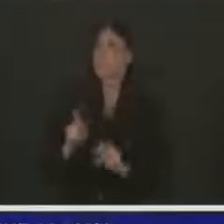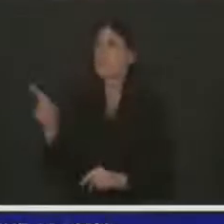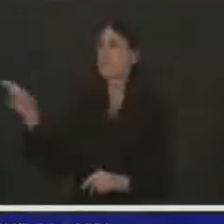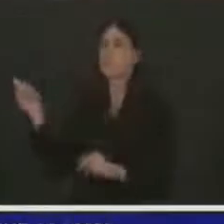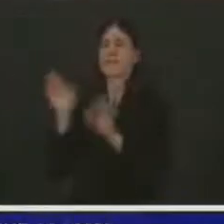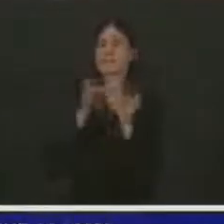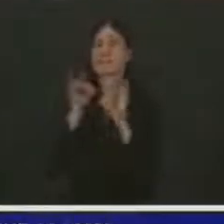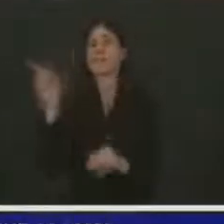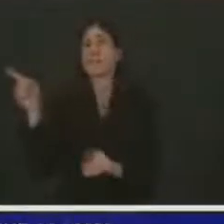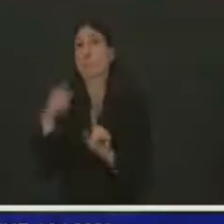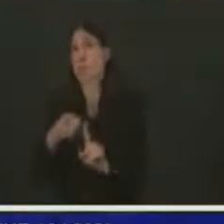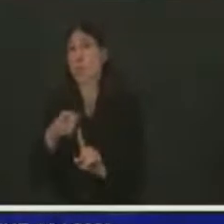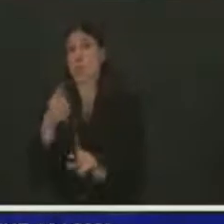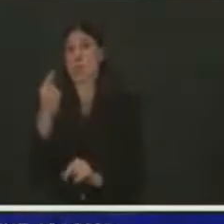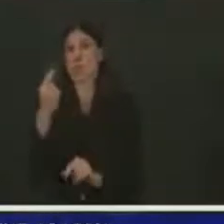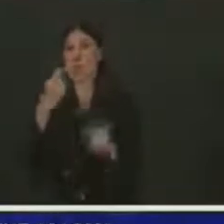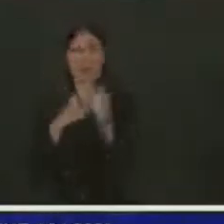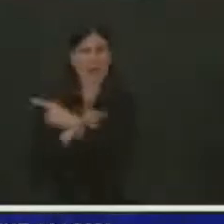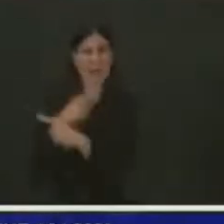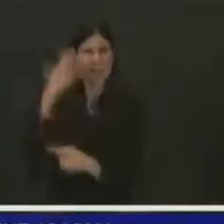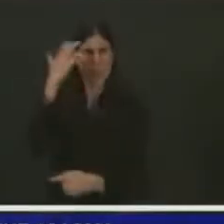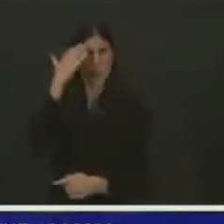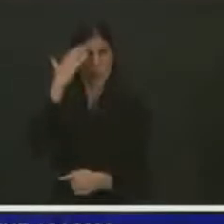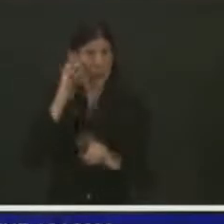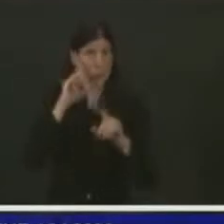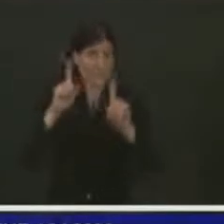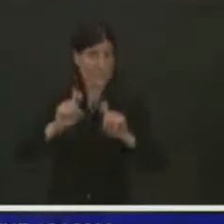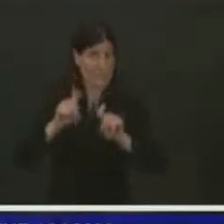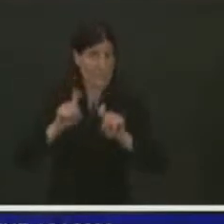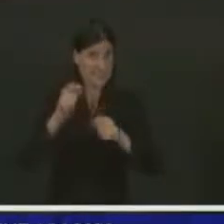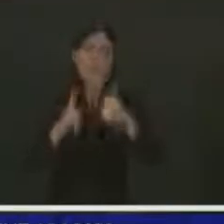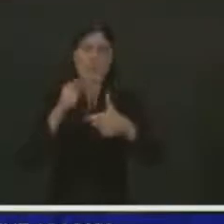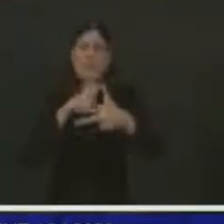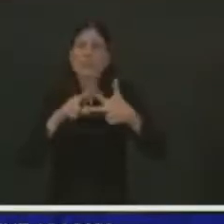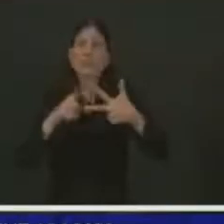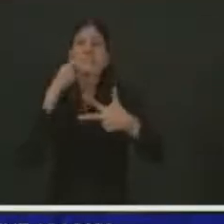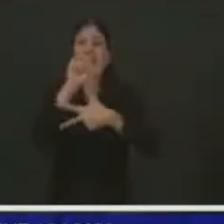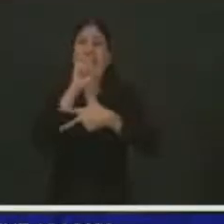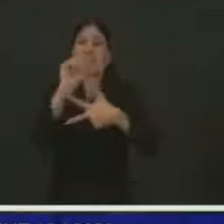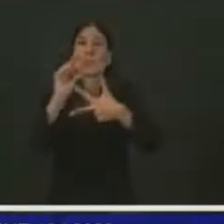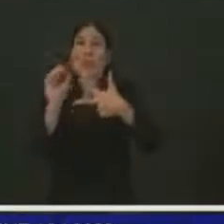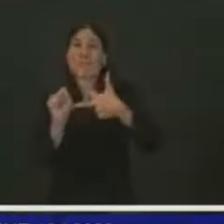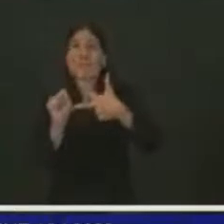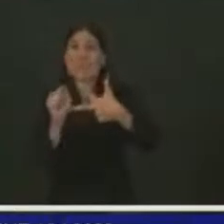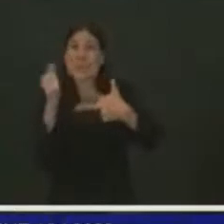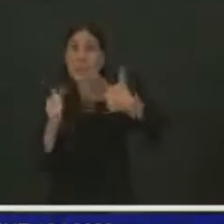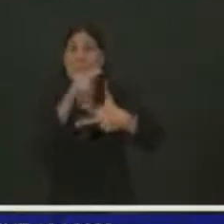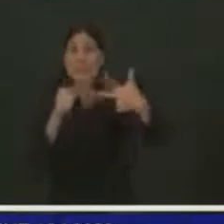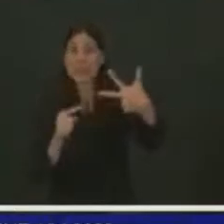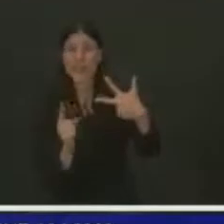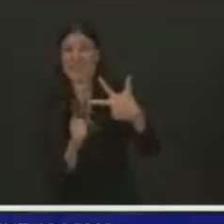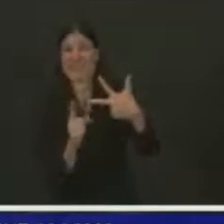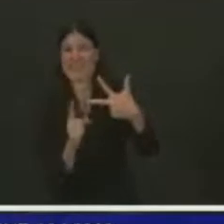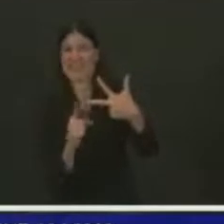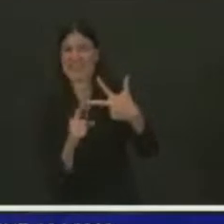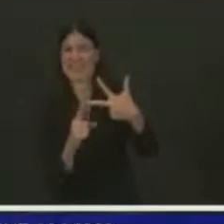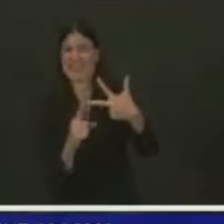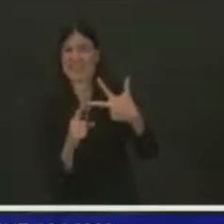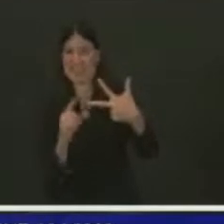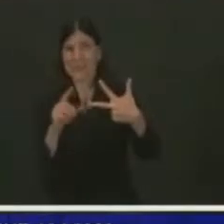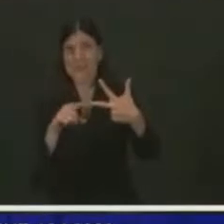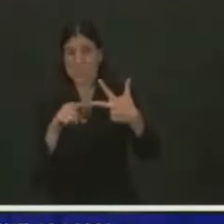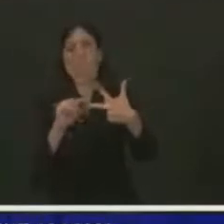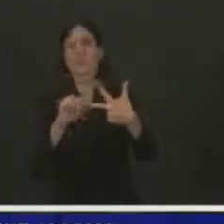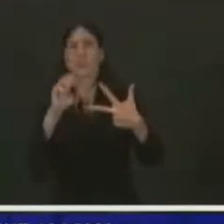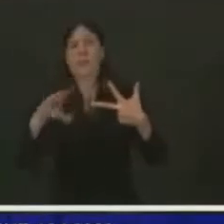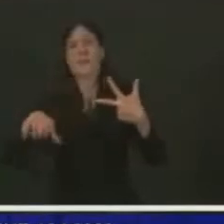system program testing approach for these 3 months, and that's how we decided to start with those